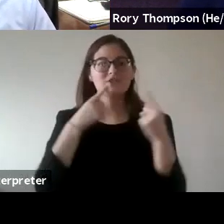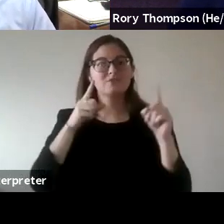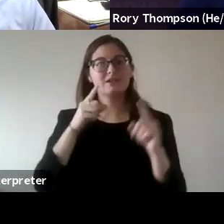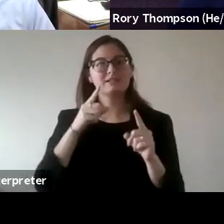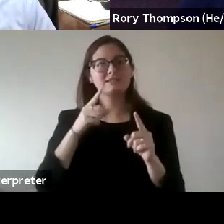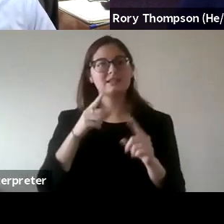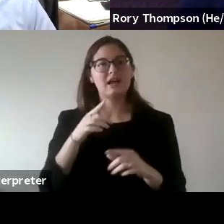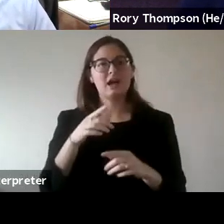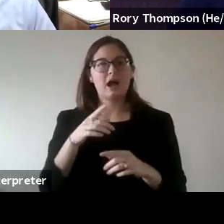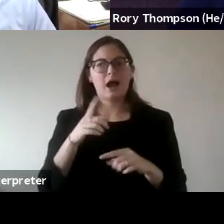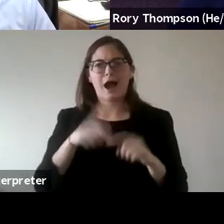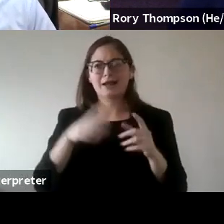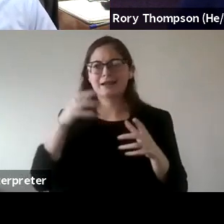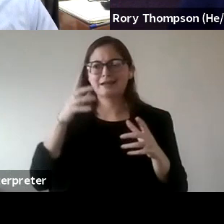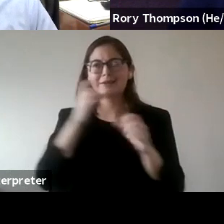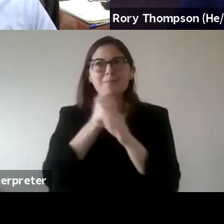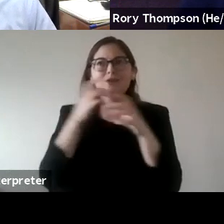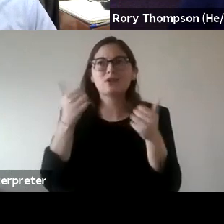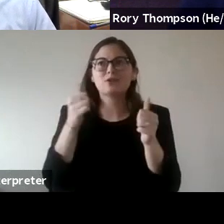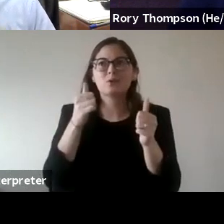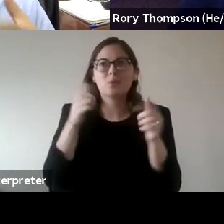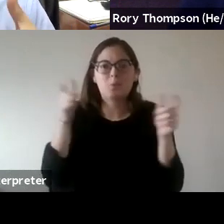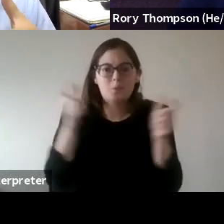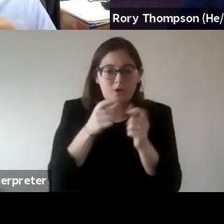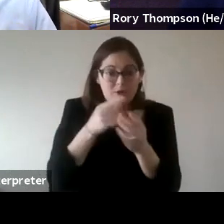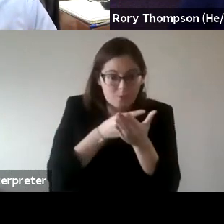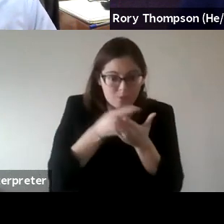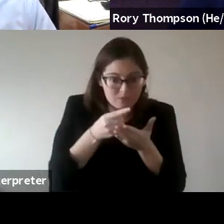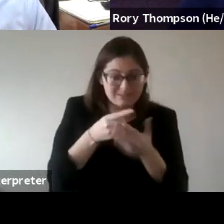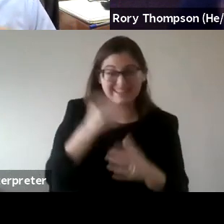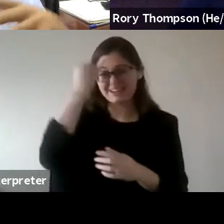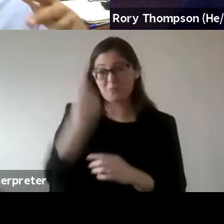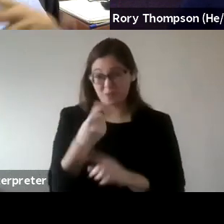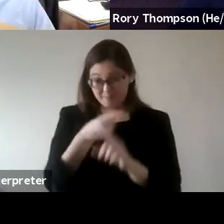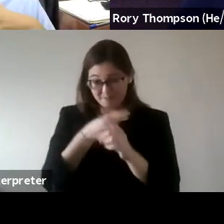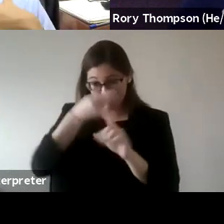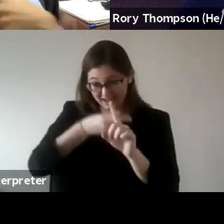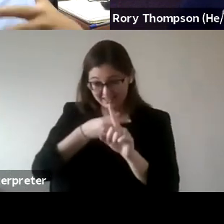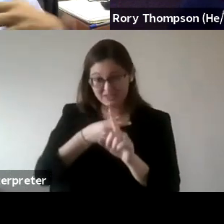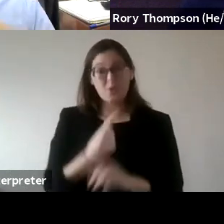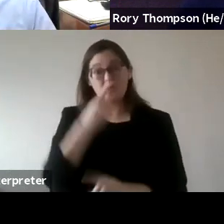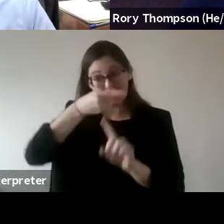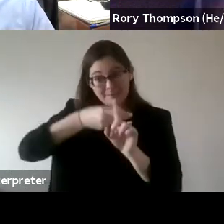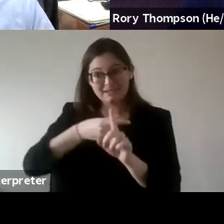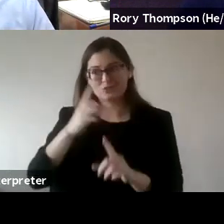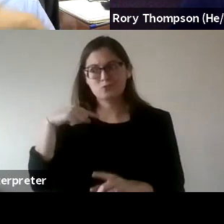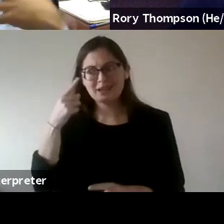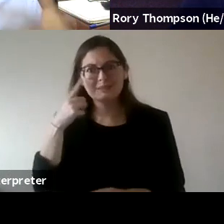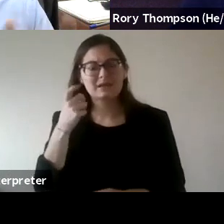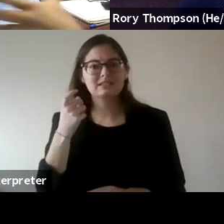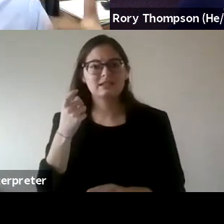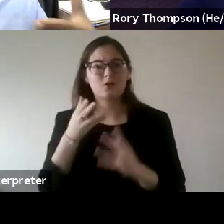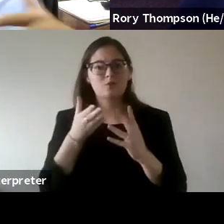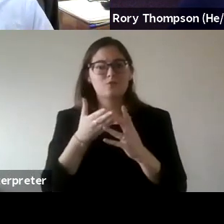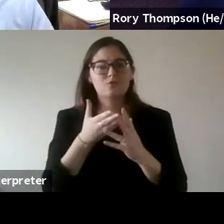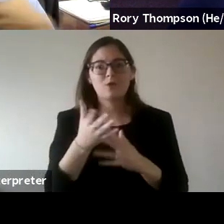trying to regulate it to just a week. And also even the idea of a month, regulating it just to a month seems crazy because throughout the